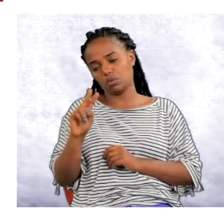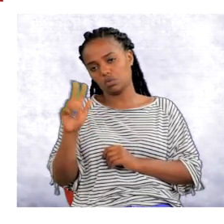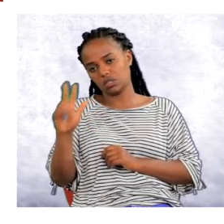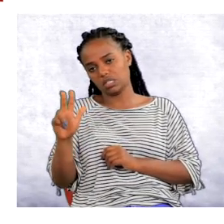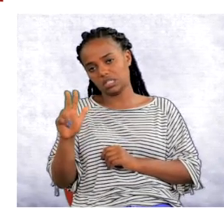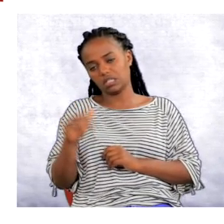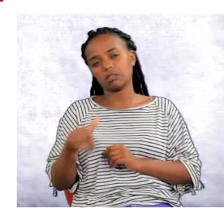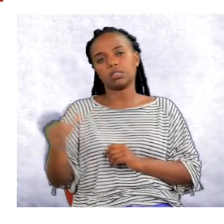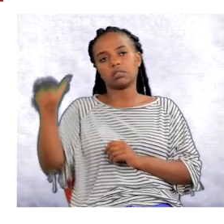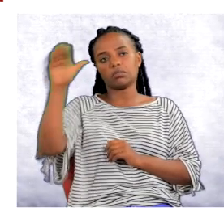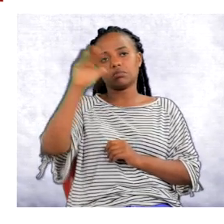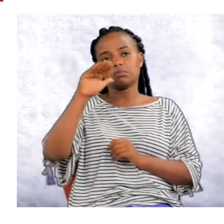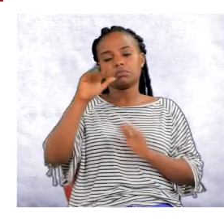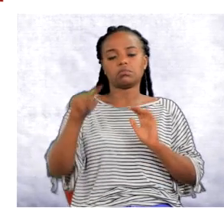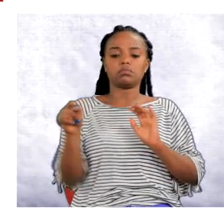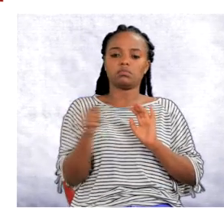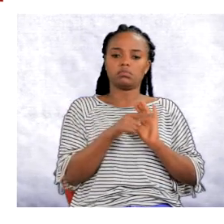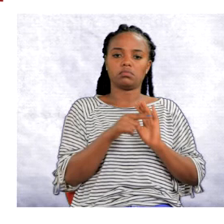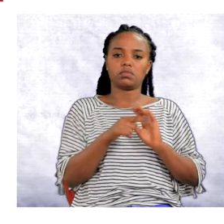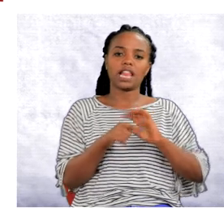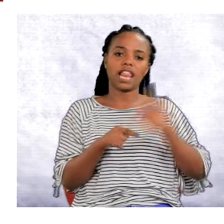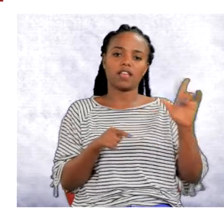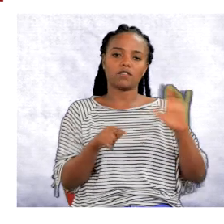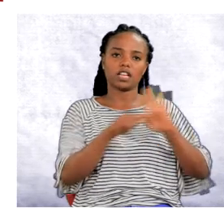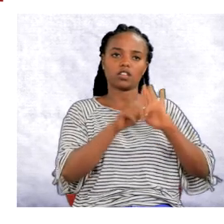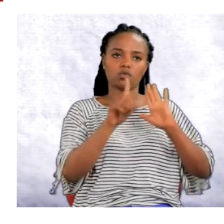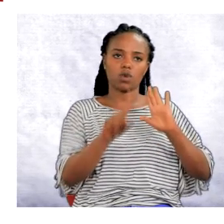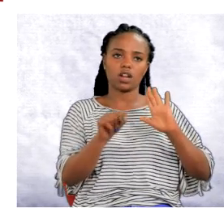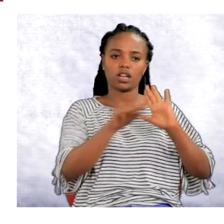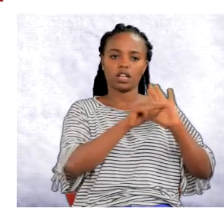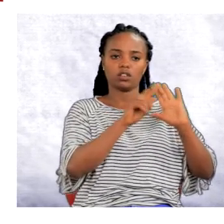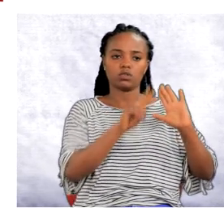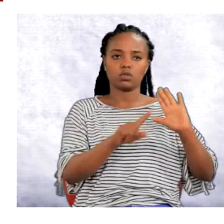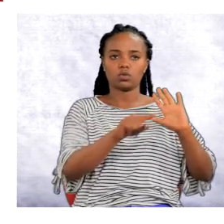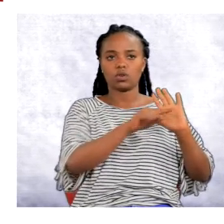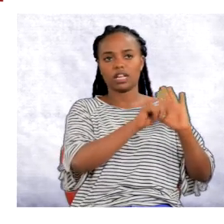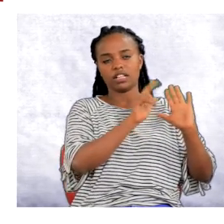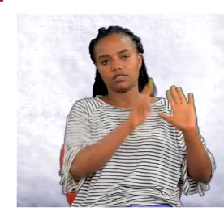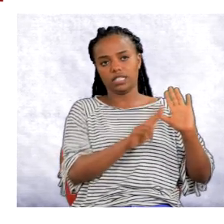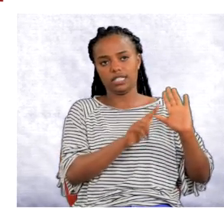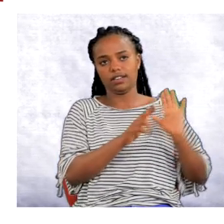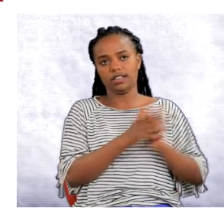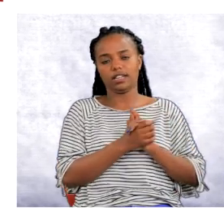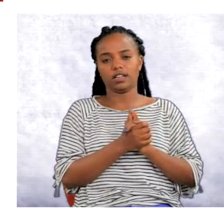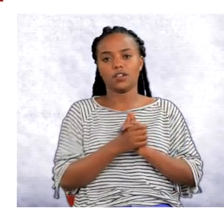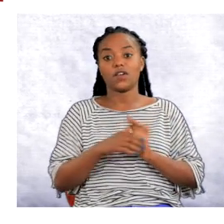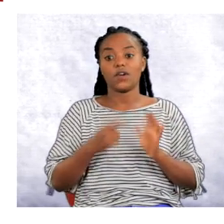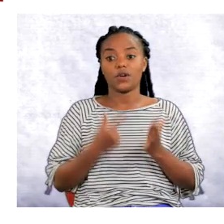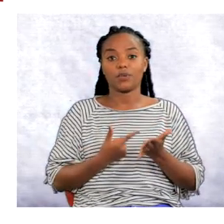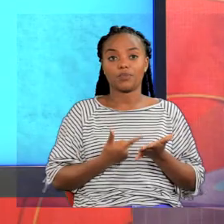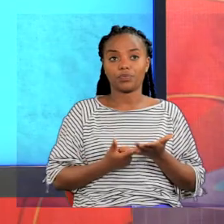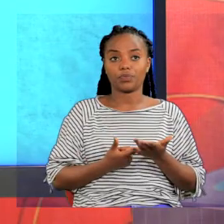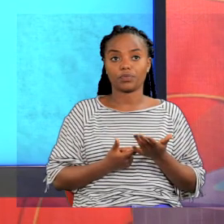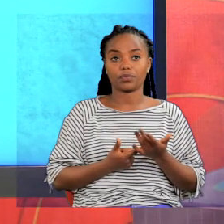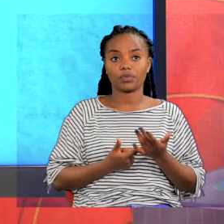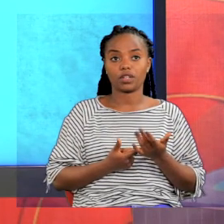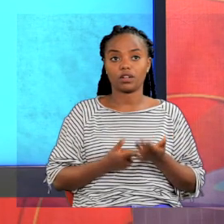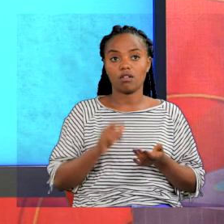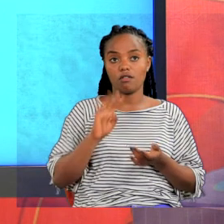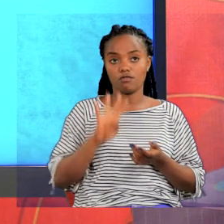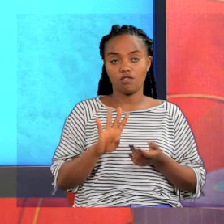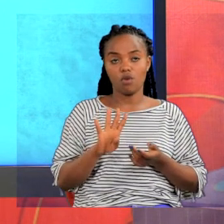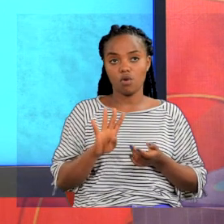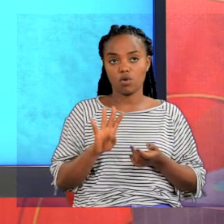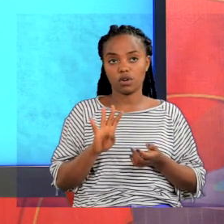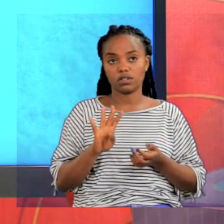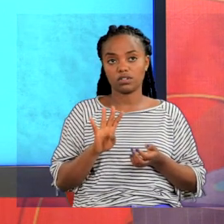One, two, three. Negative 1. Negative 2, maybe negative 3. Here, 4,